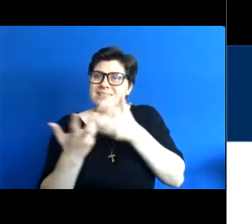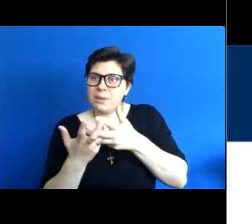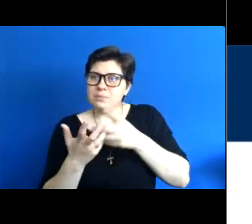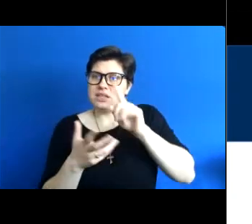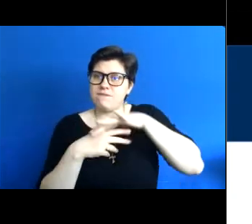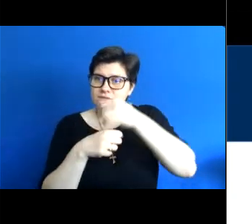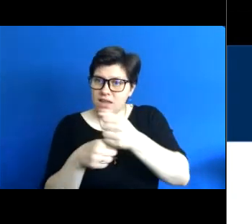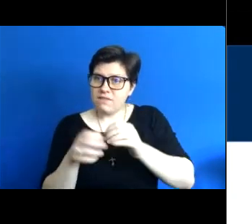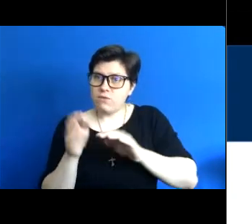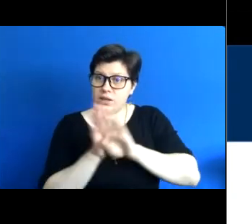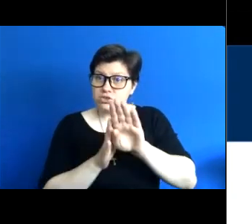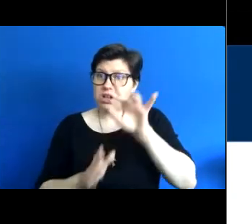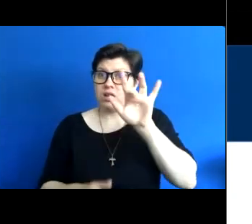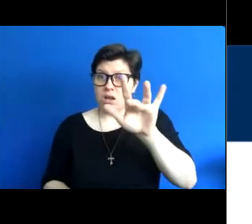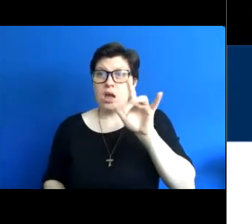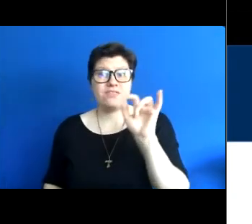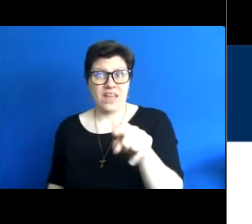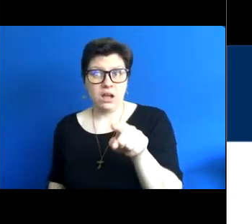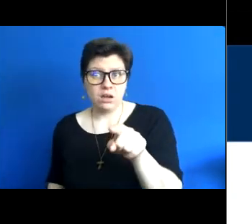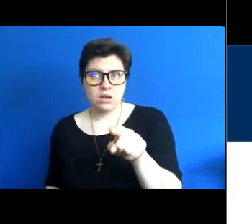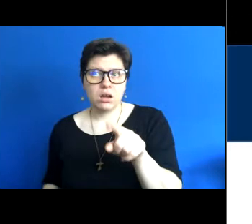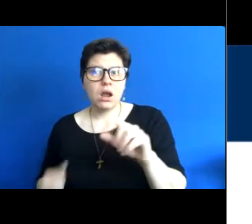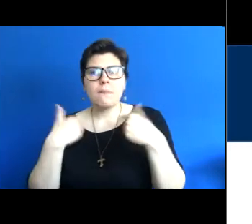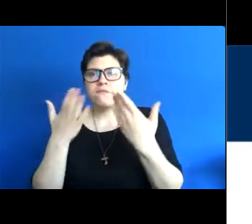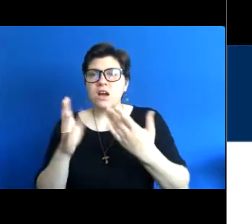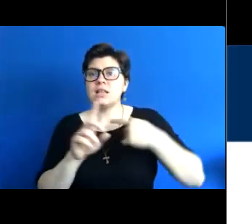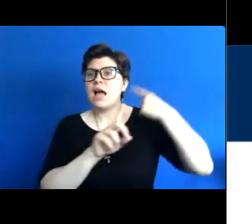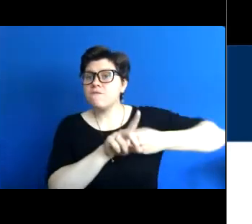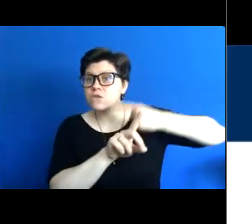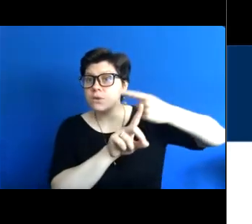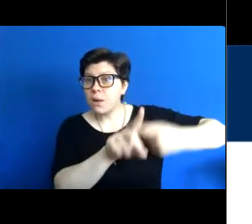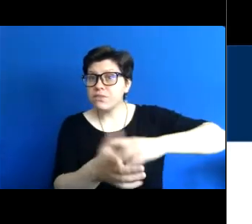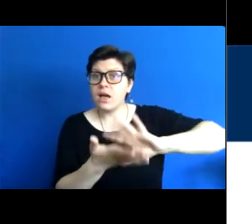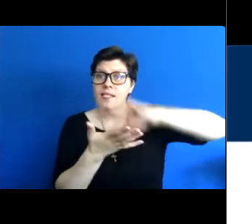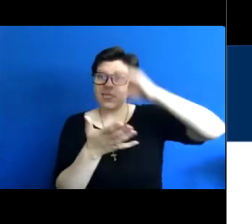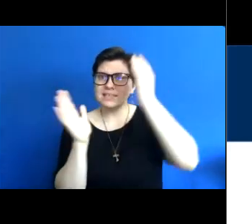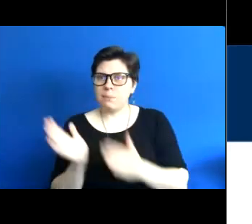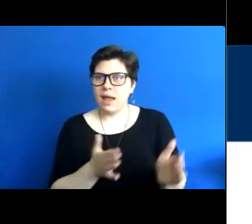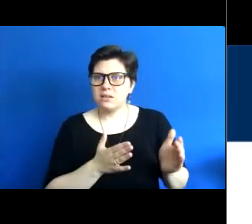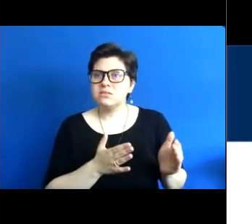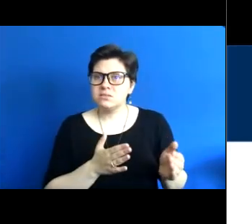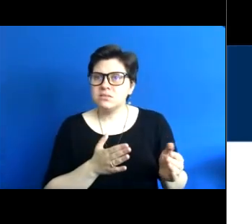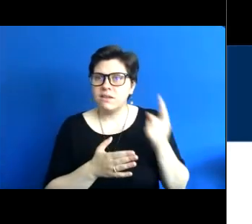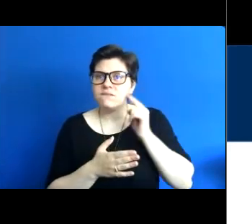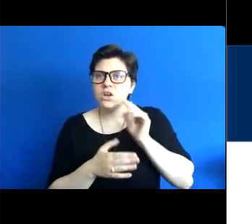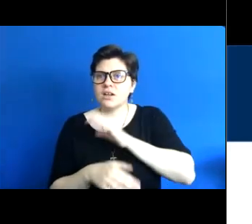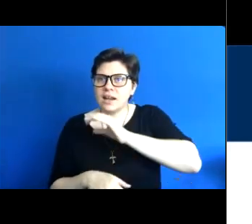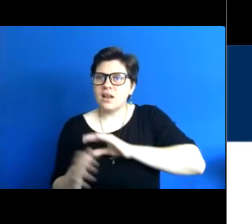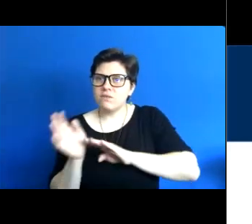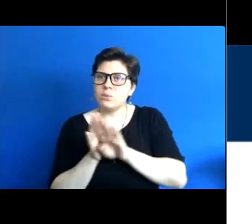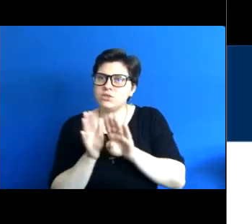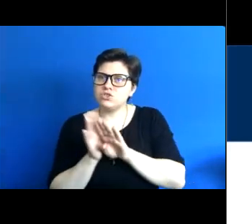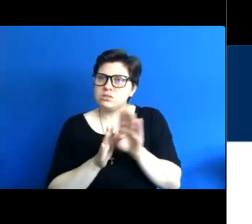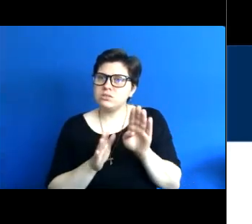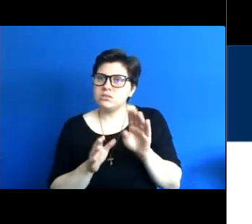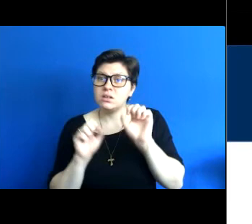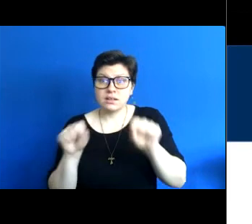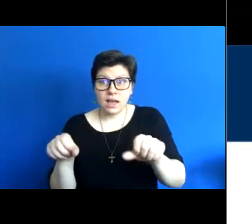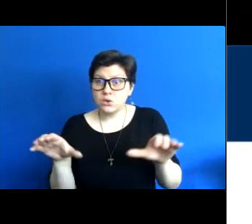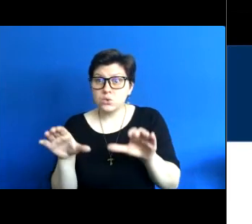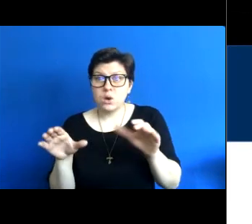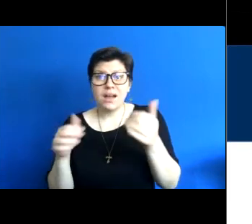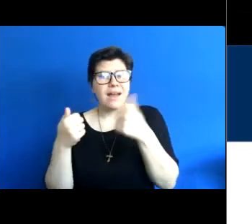that particular webpage provides monthly lesson plans for catechetical formation that can be done in